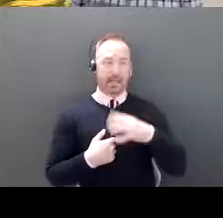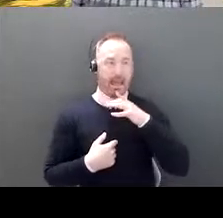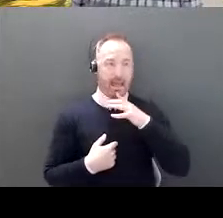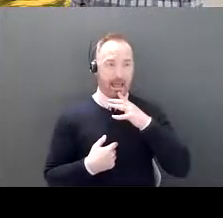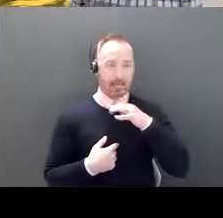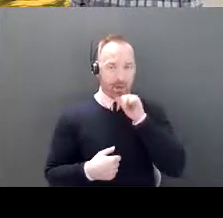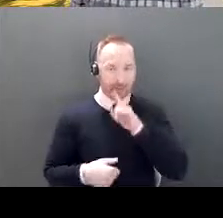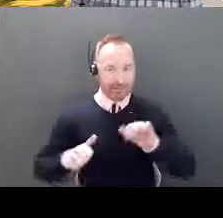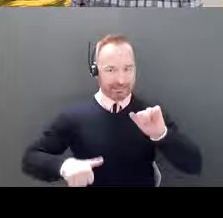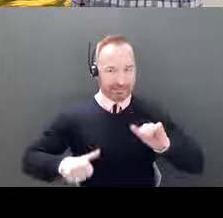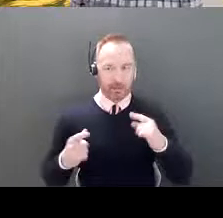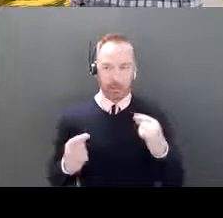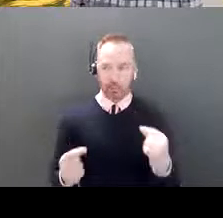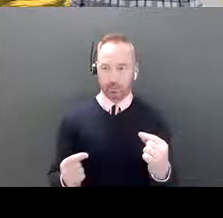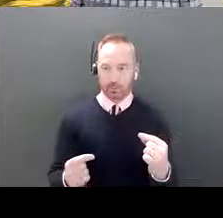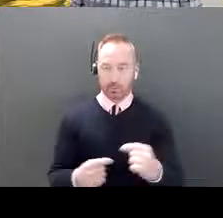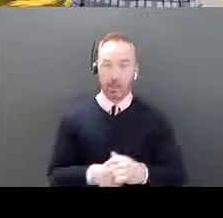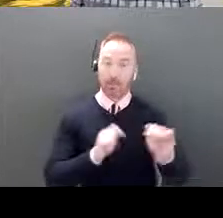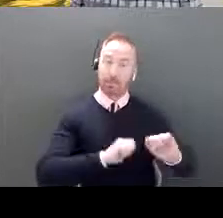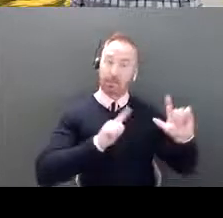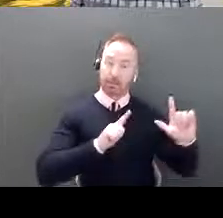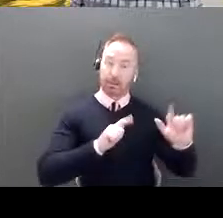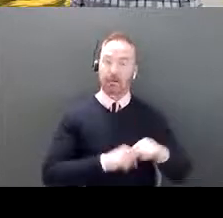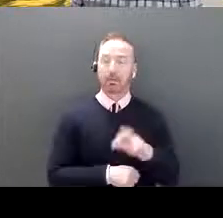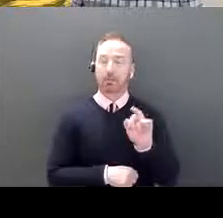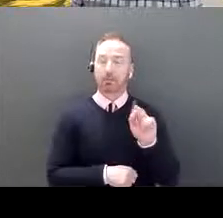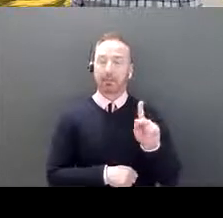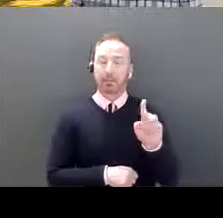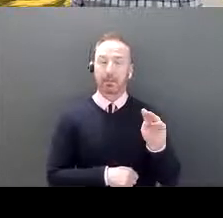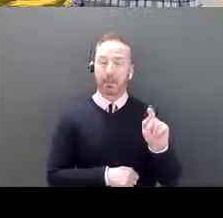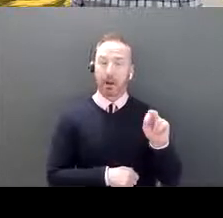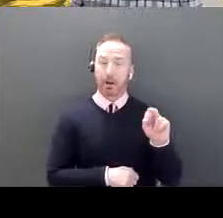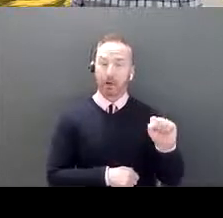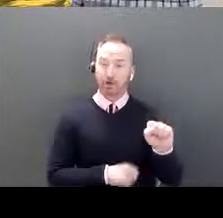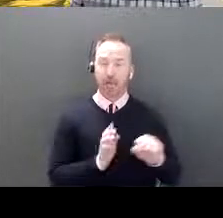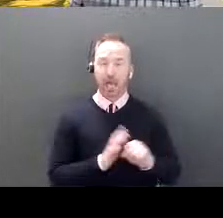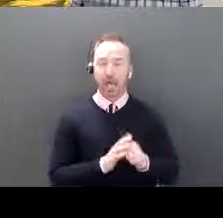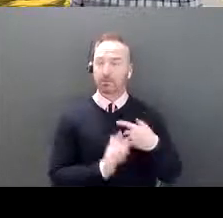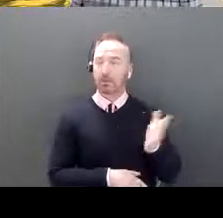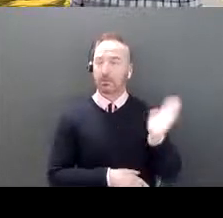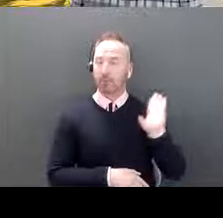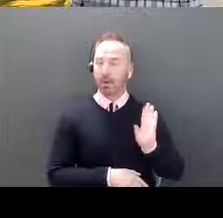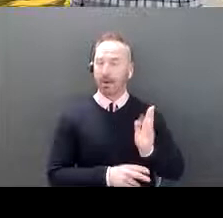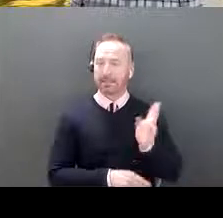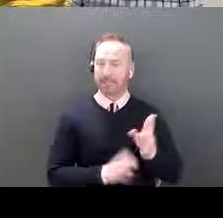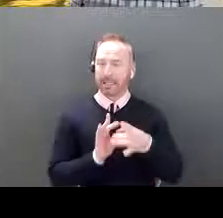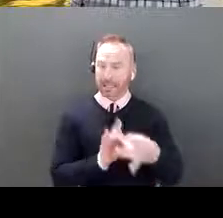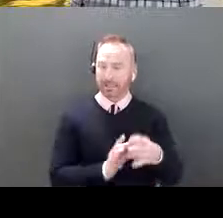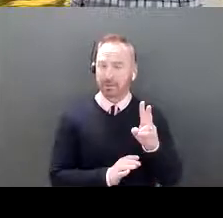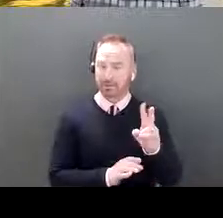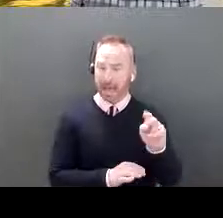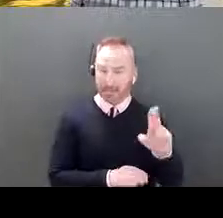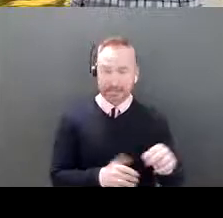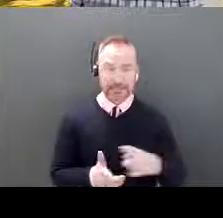Next slide. So other risk markers, I mentioned prior history of violence, actual pending separation,